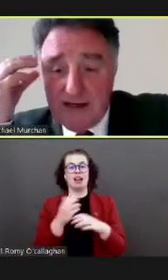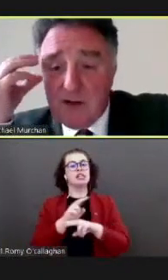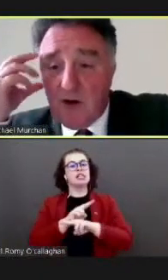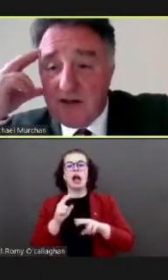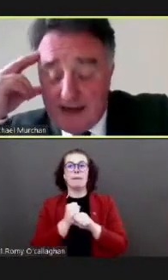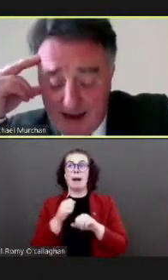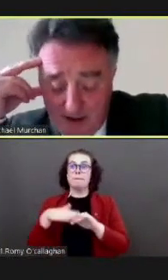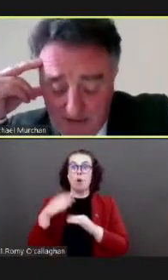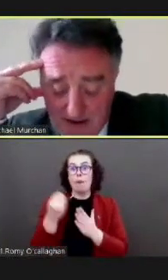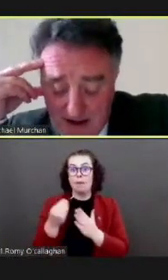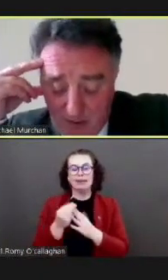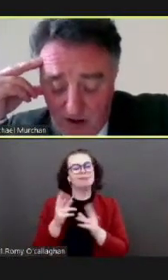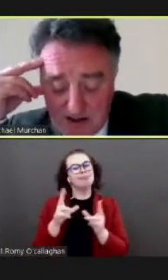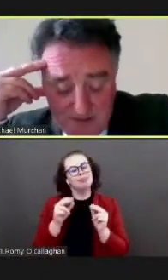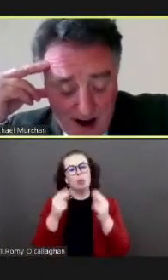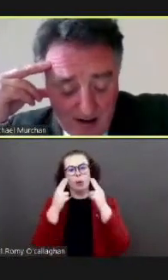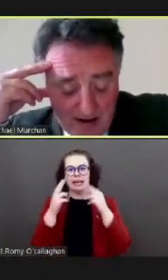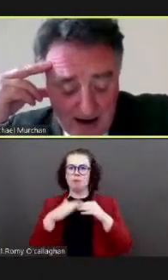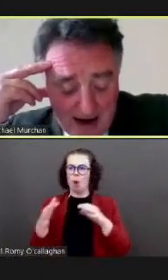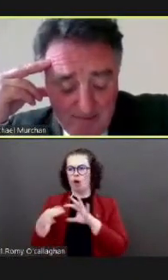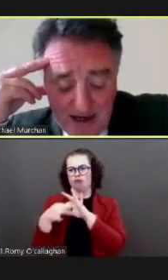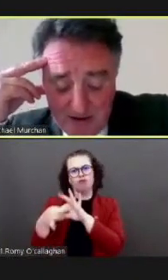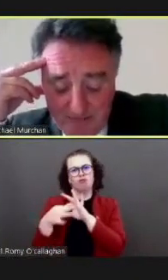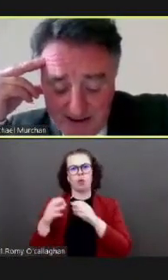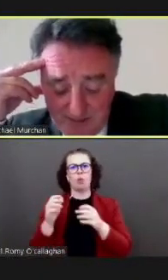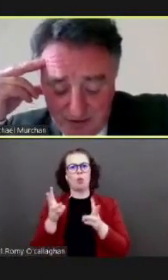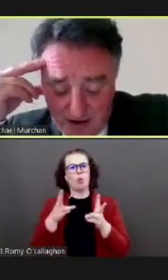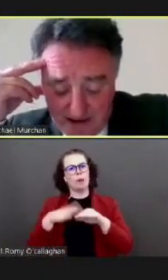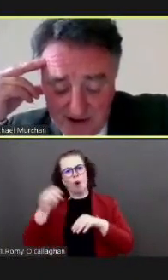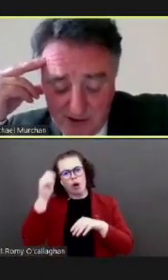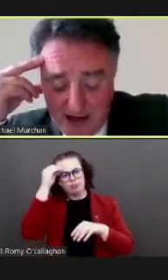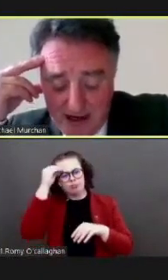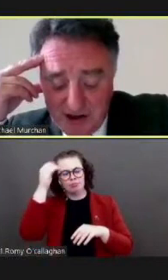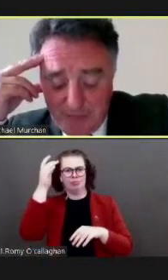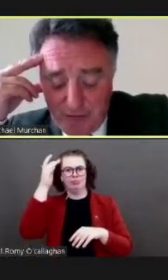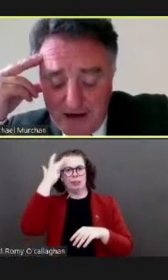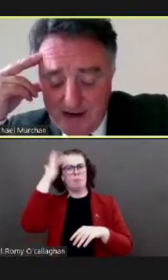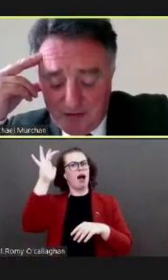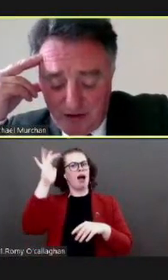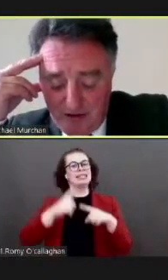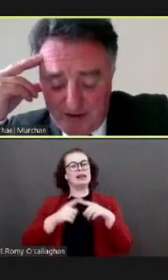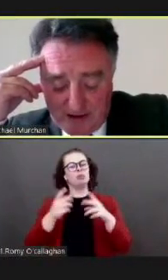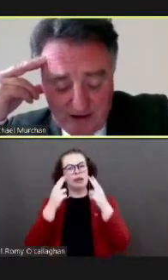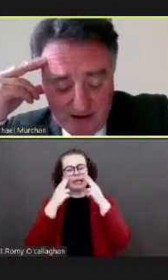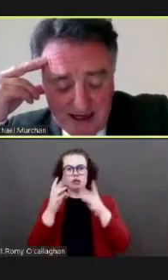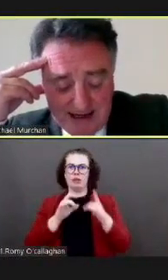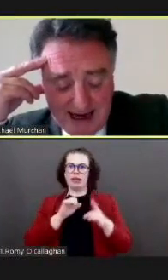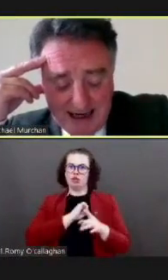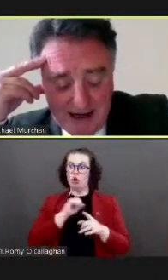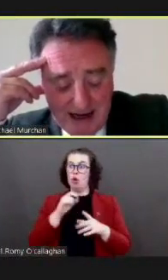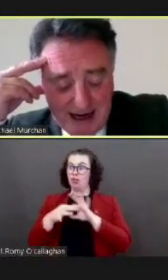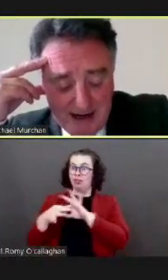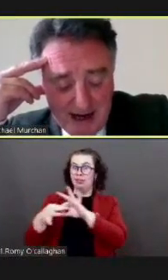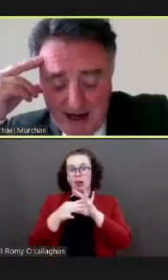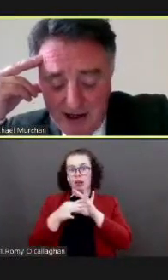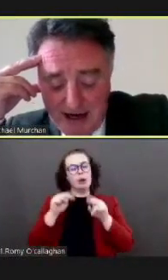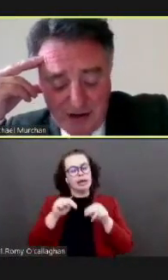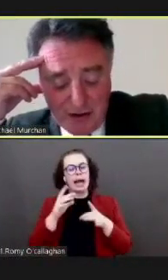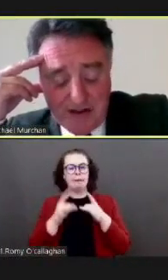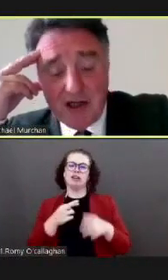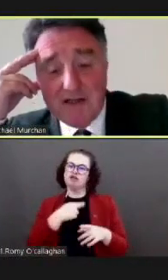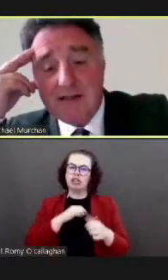money. We need to work together, work smarter, and build on recent progress to achieve real improvement across the health